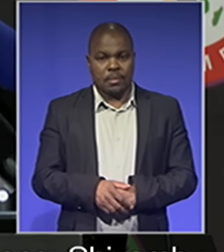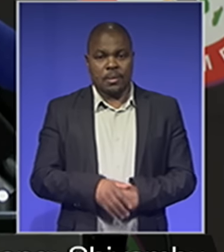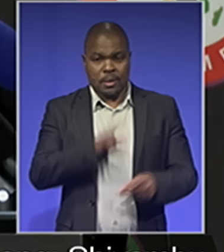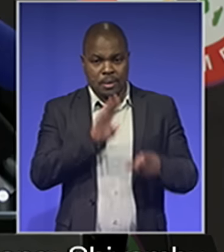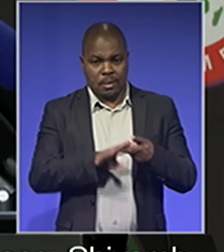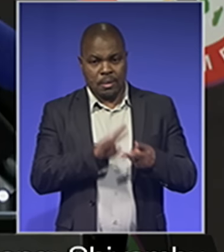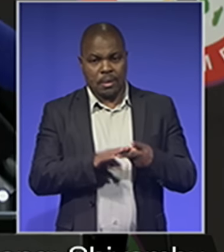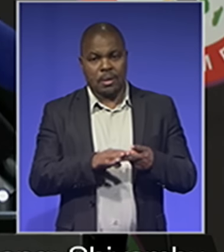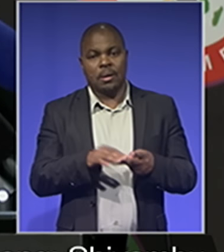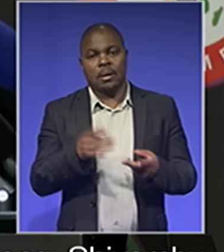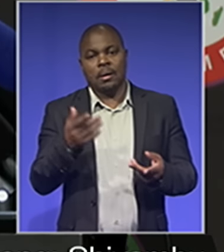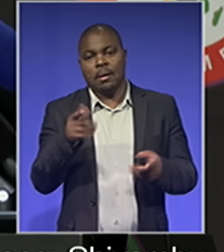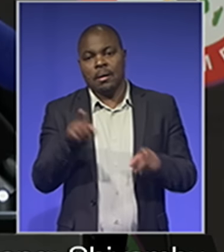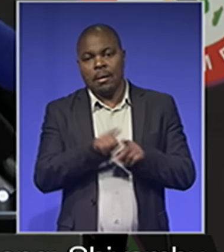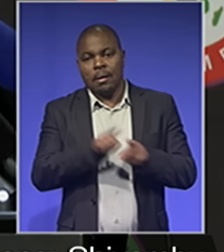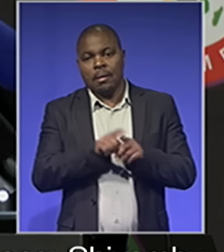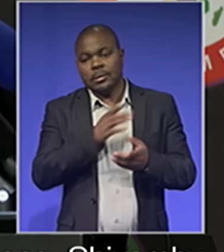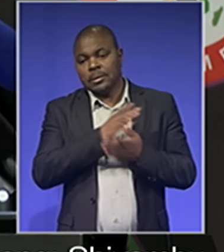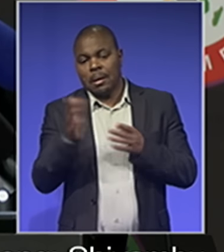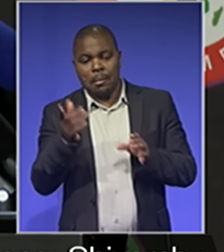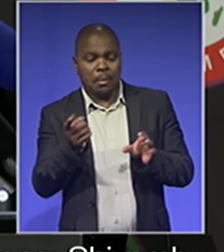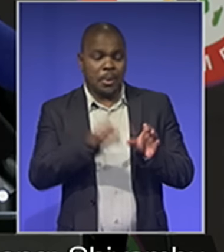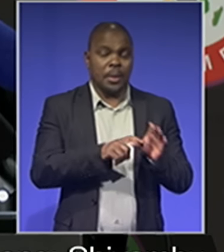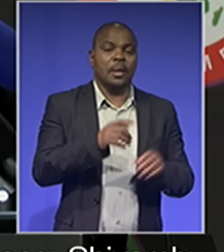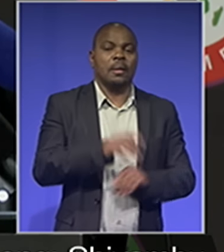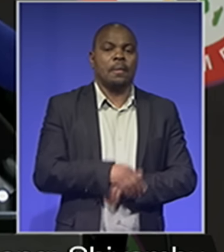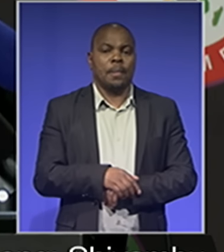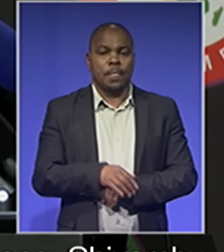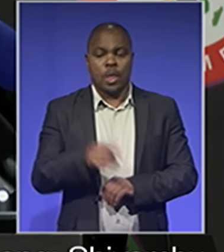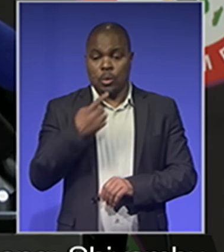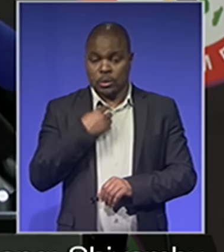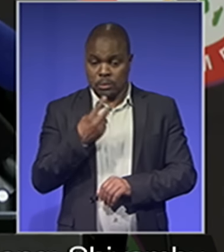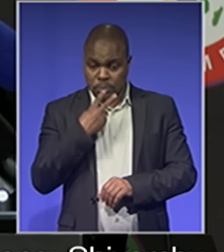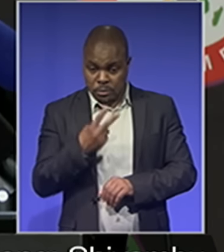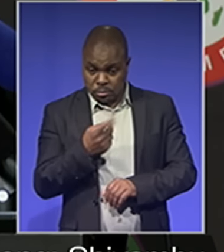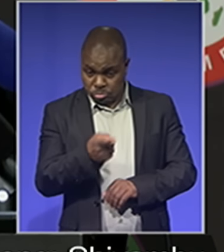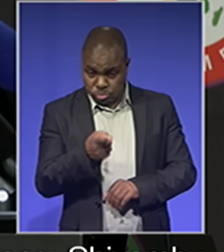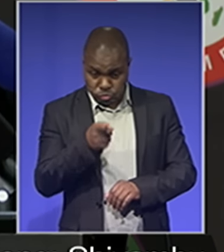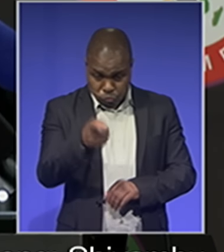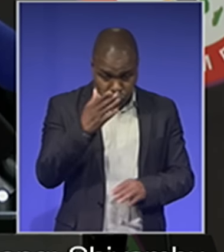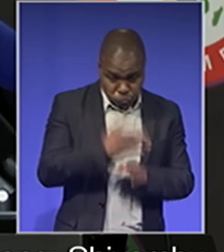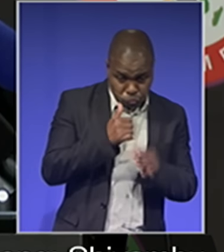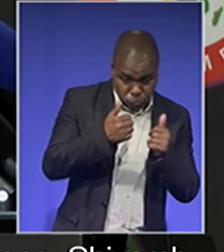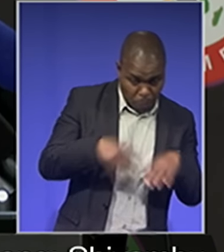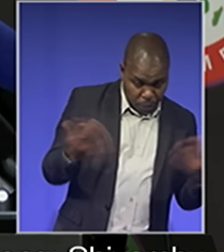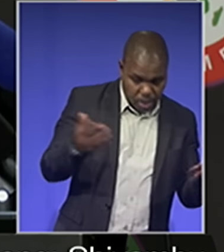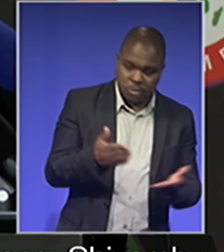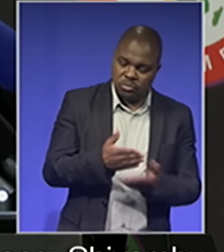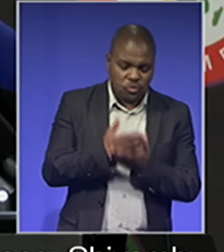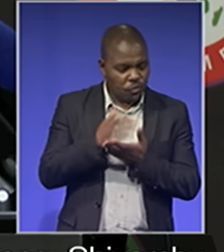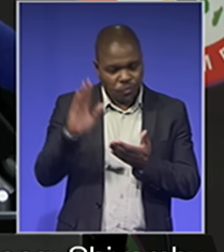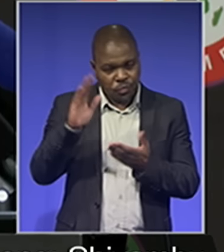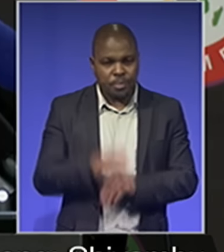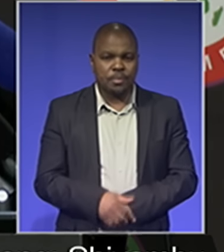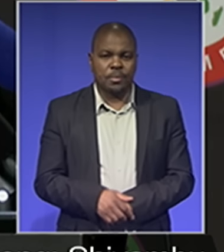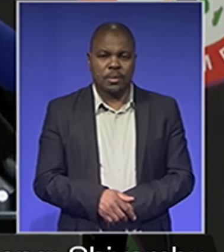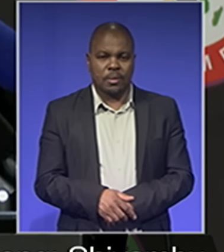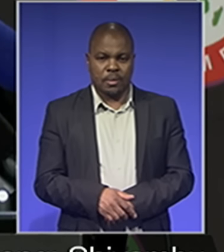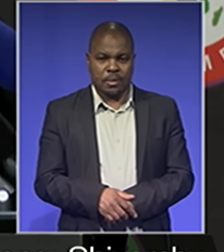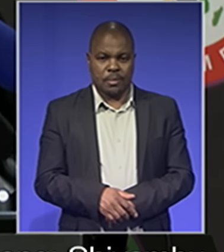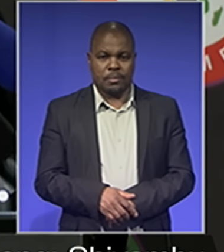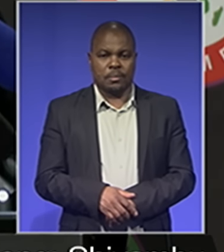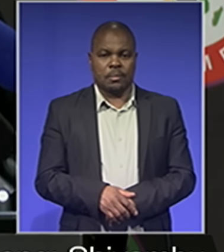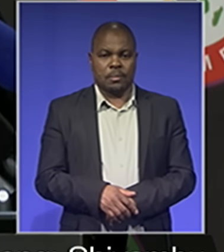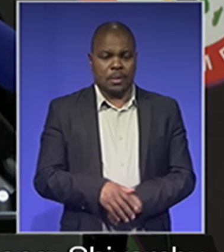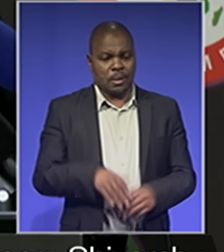have joined in terms of review, that you are not doing what is expected of you. So the